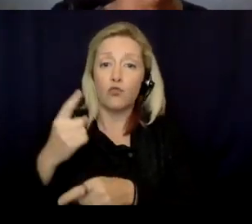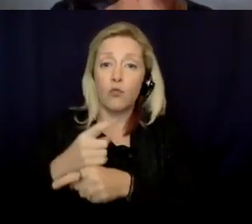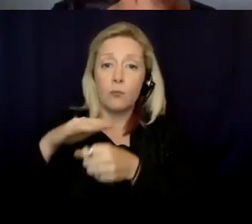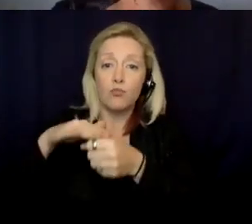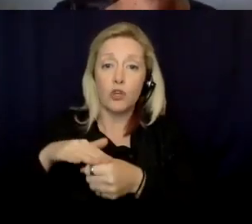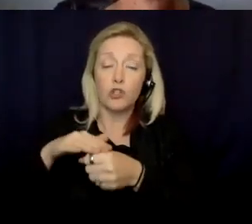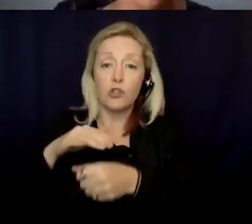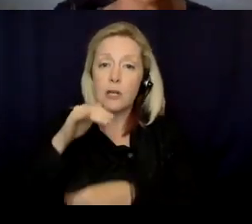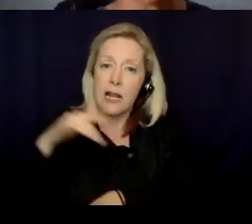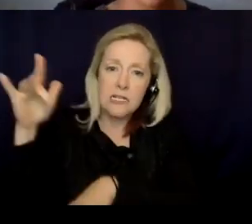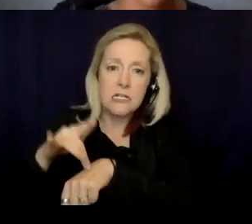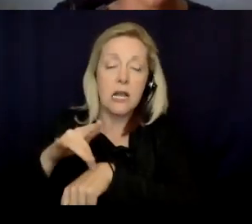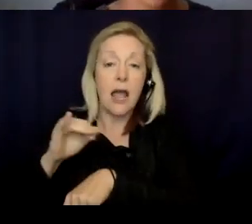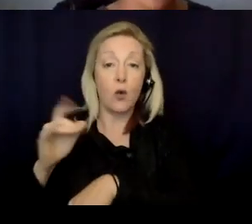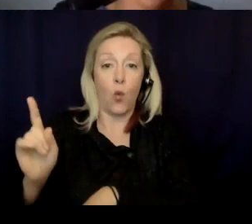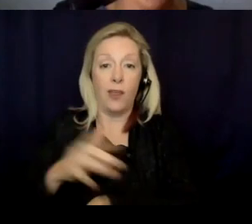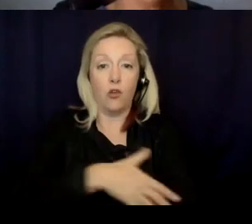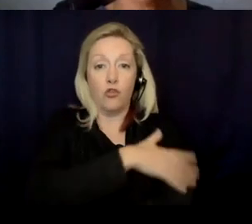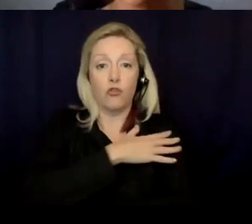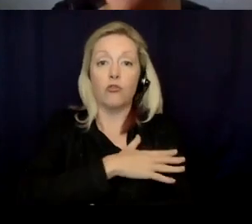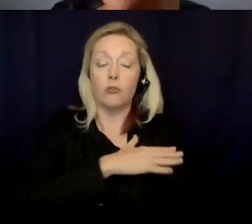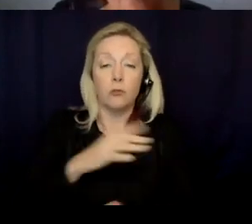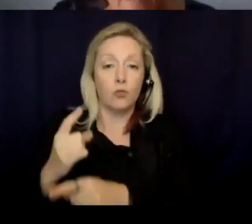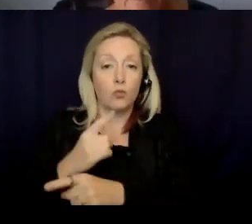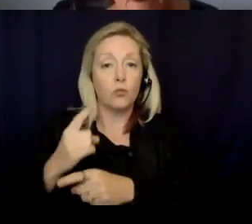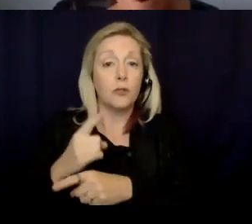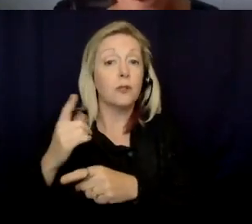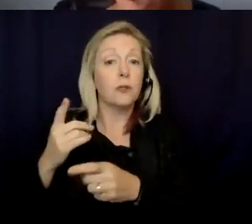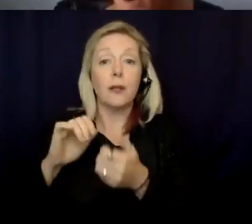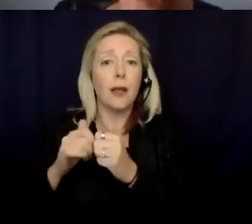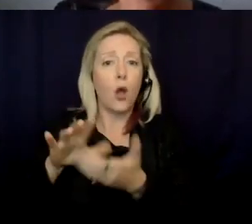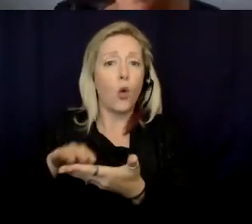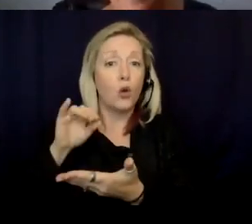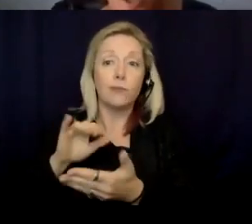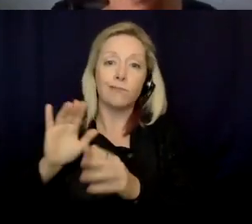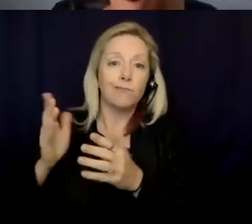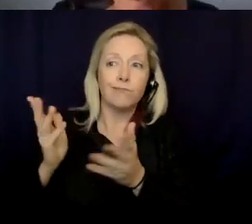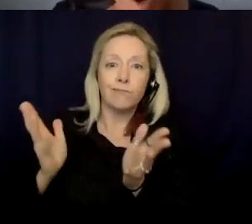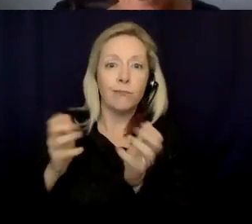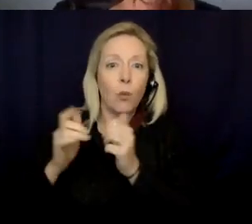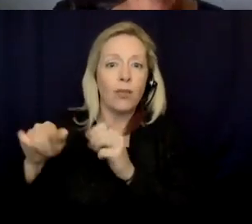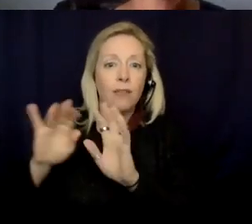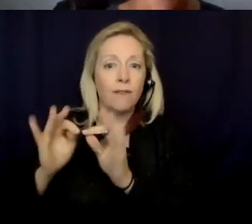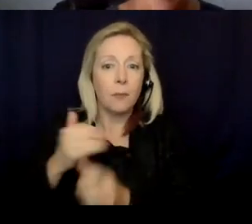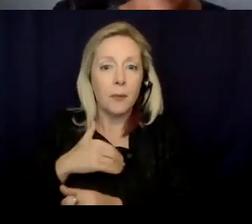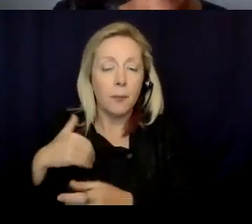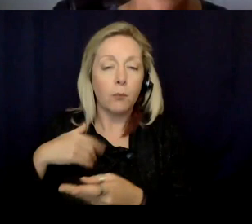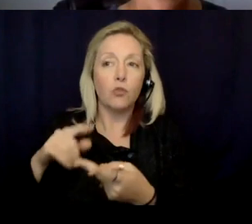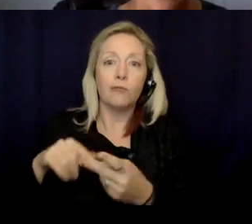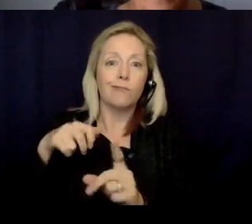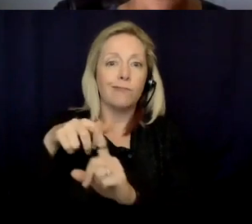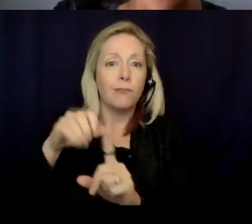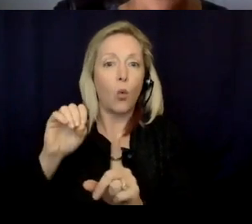the placement of the touch. So that's where we want to talk to family members. We also want to talk to our OTs